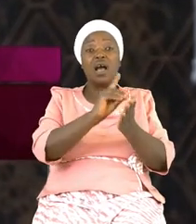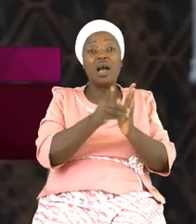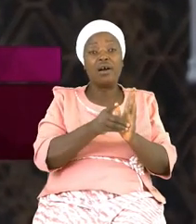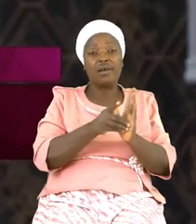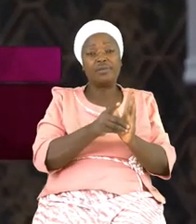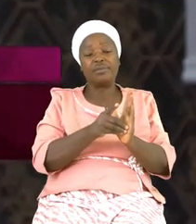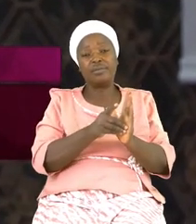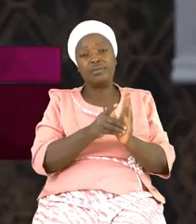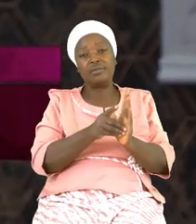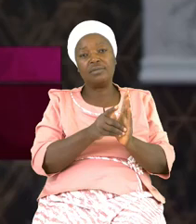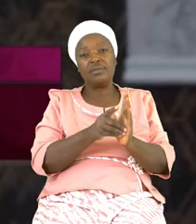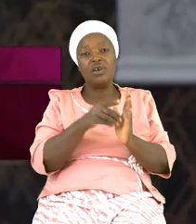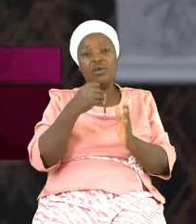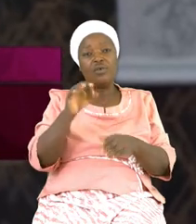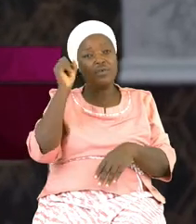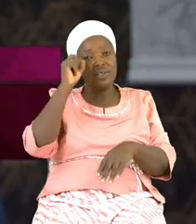of his power.